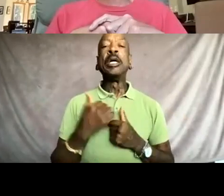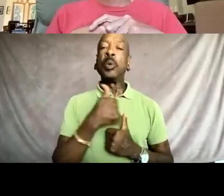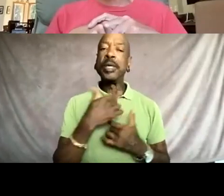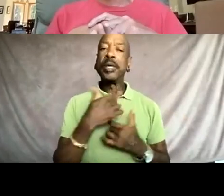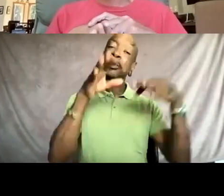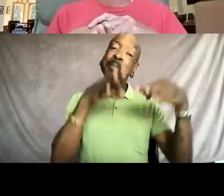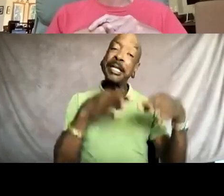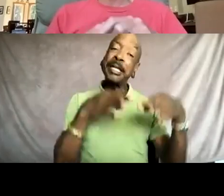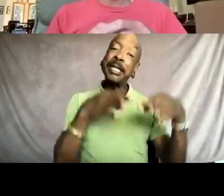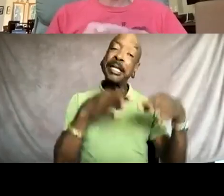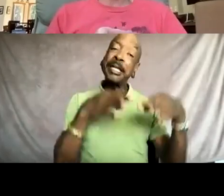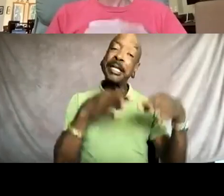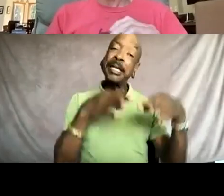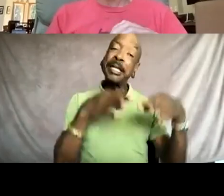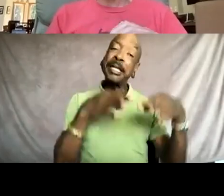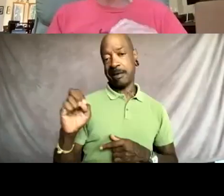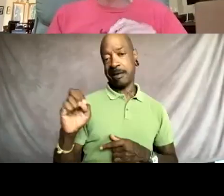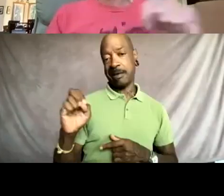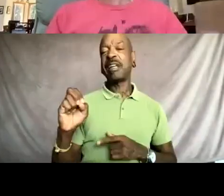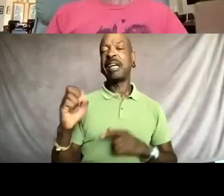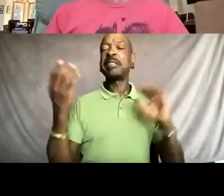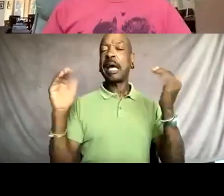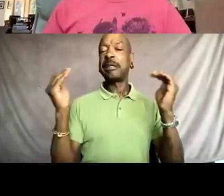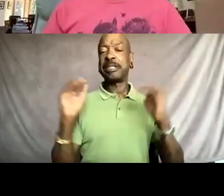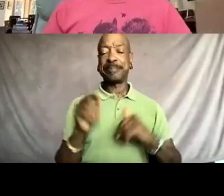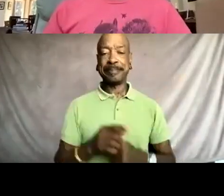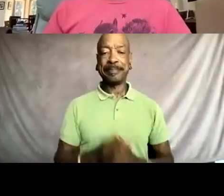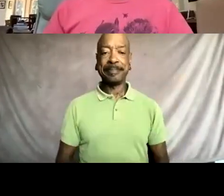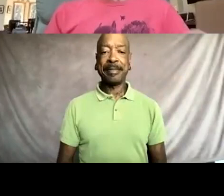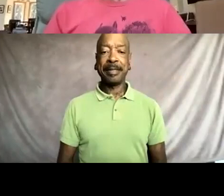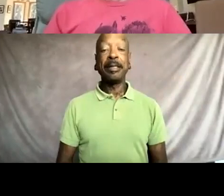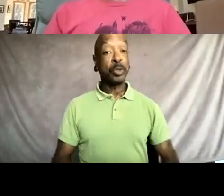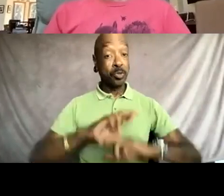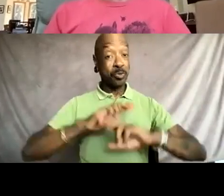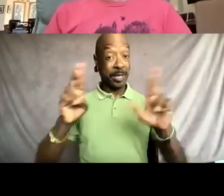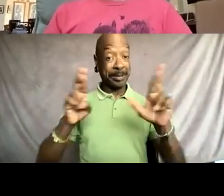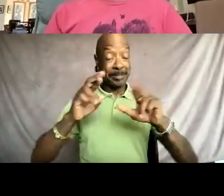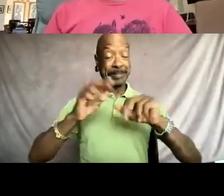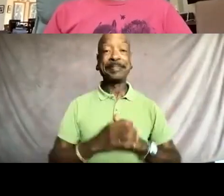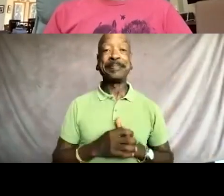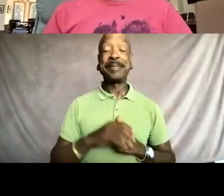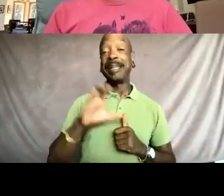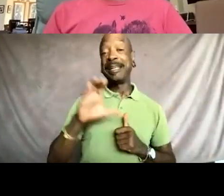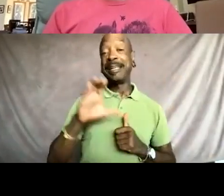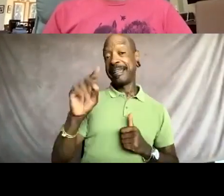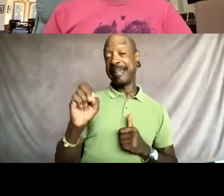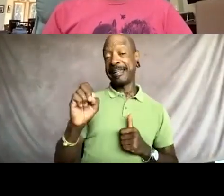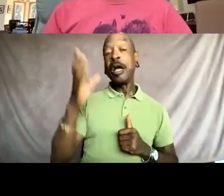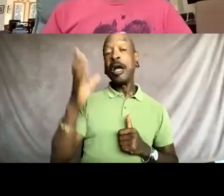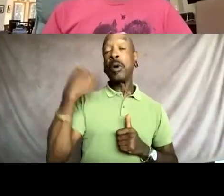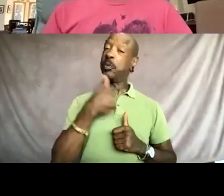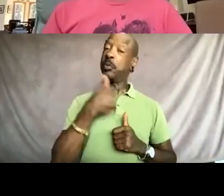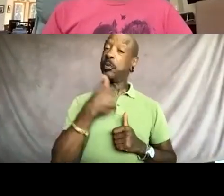it using cake and make it a little less painful. So here we go. Cake. Here's why we're using cake.